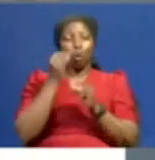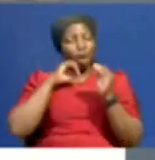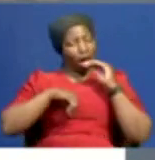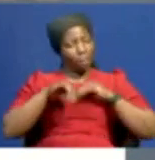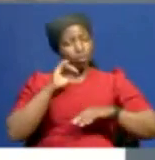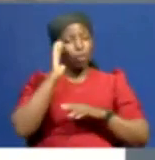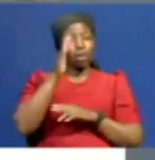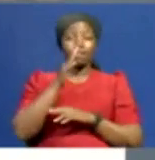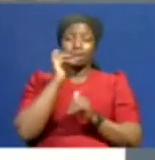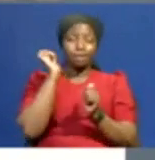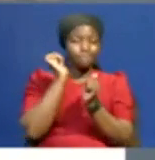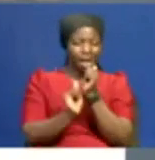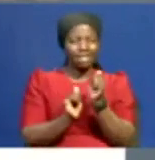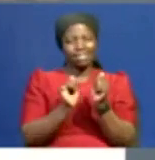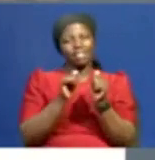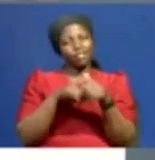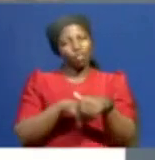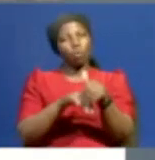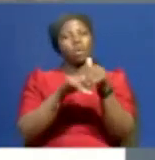dealt with according to the law,